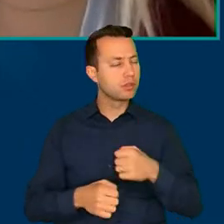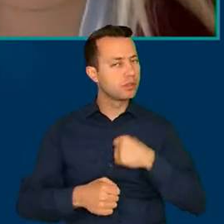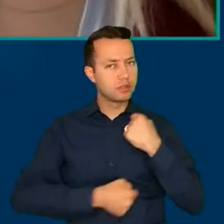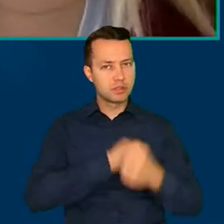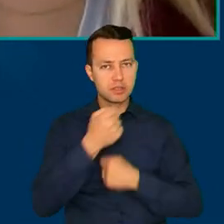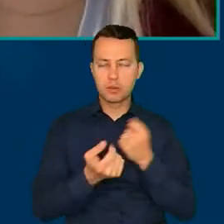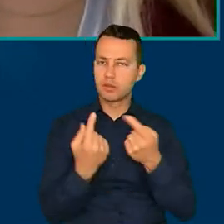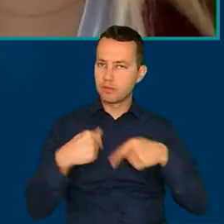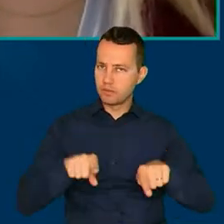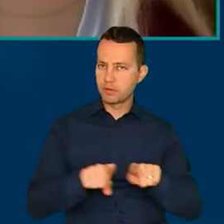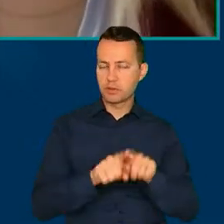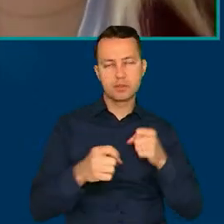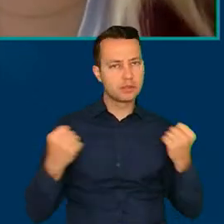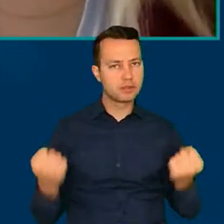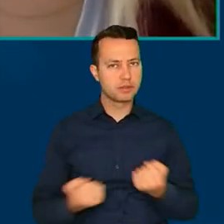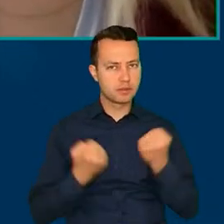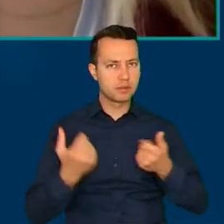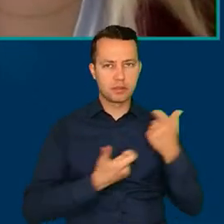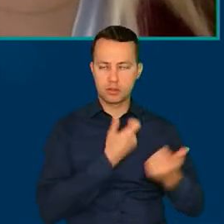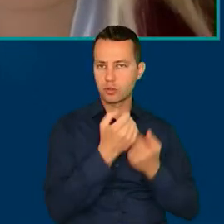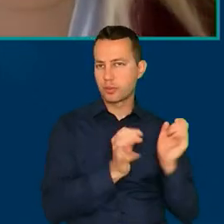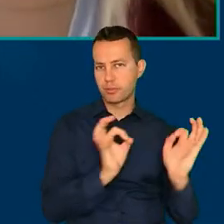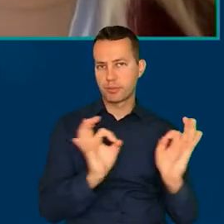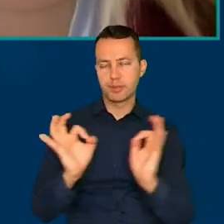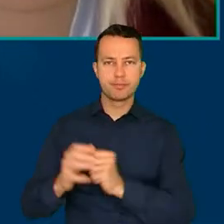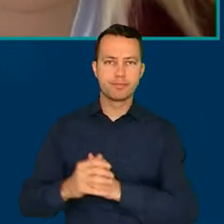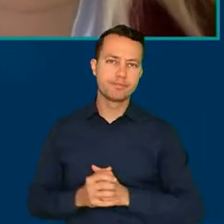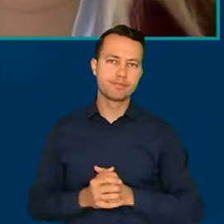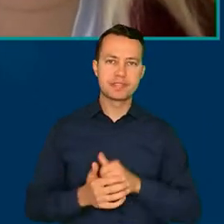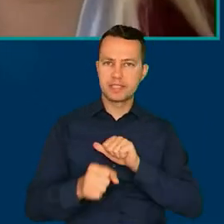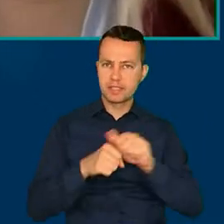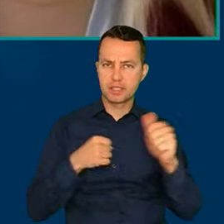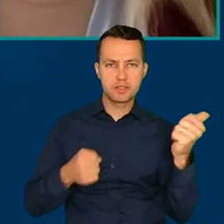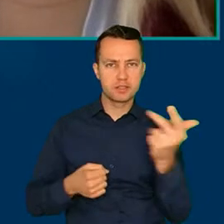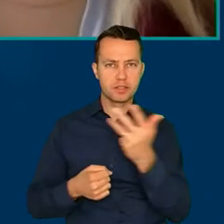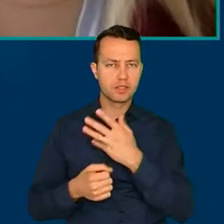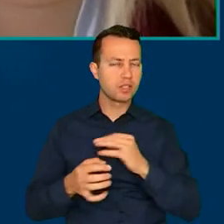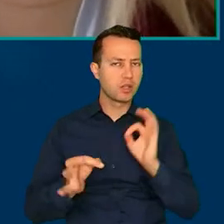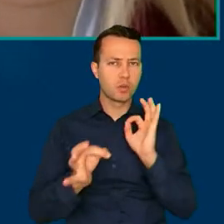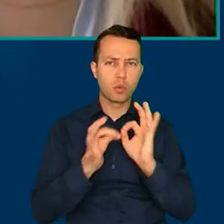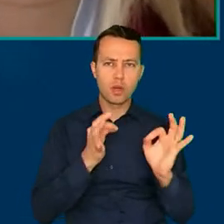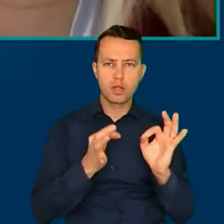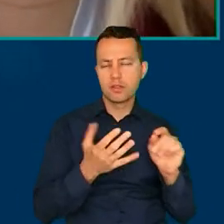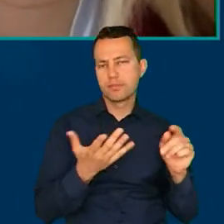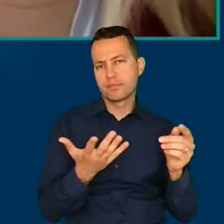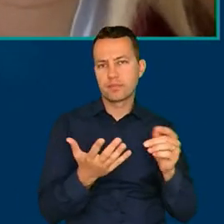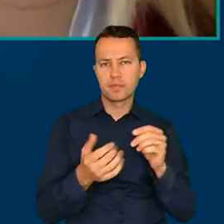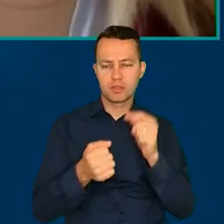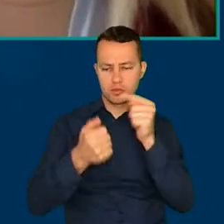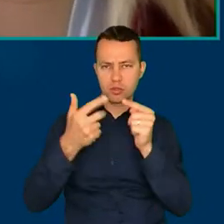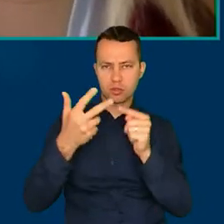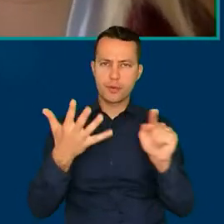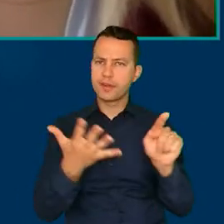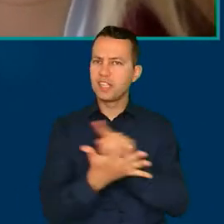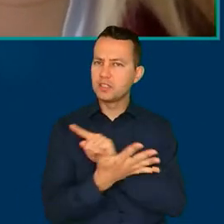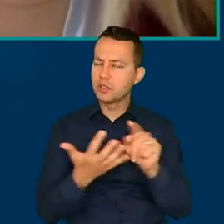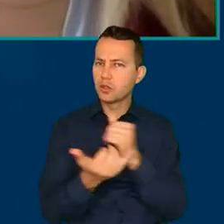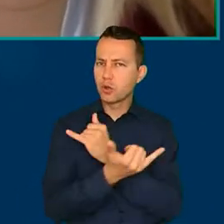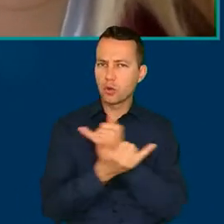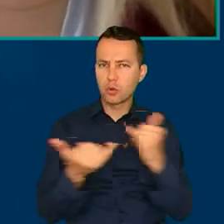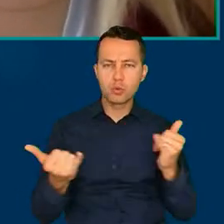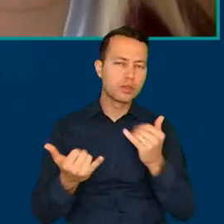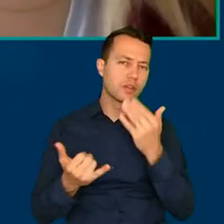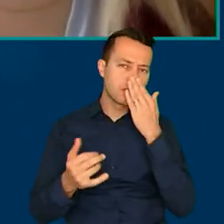few specific risk issues. The EU is discussing introducing a trade ban type of law for